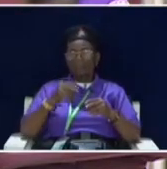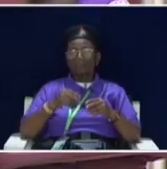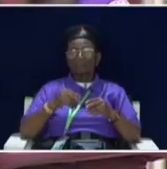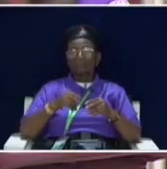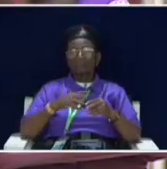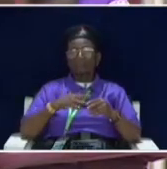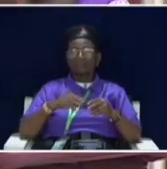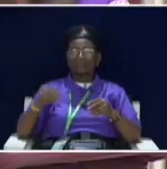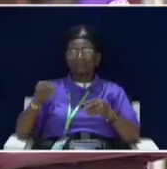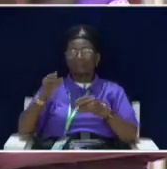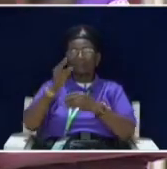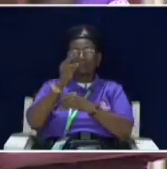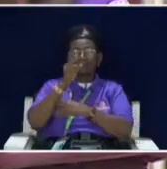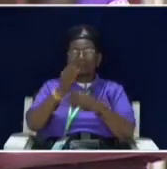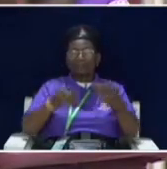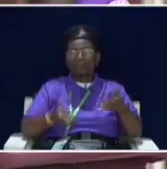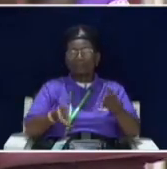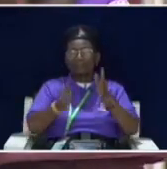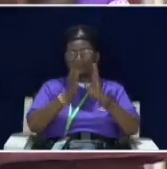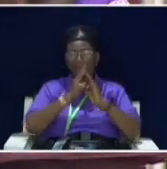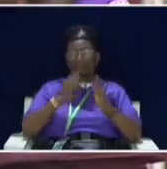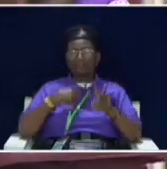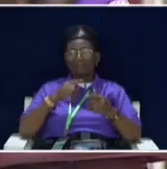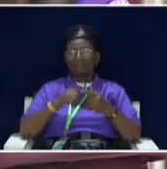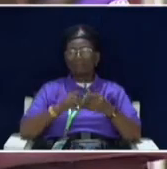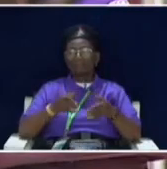And God asked me to ask her. And I